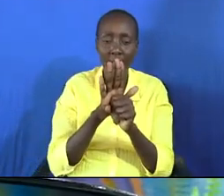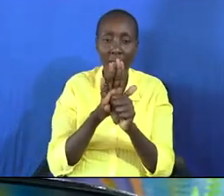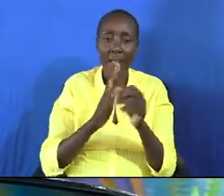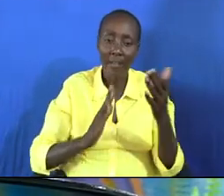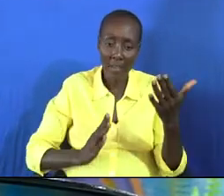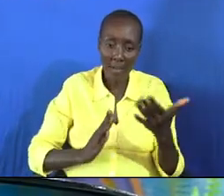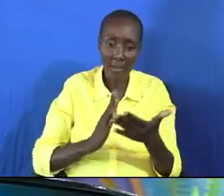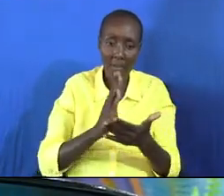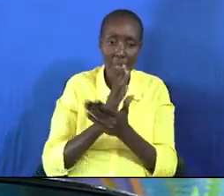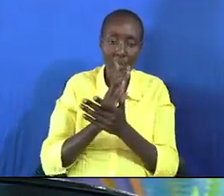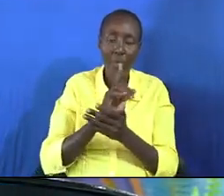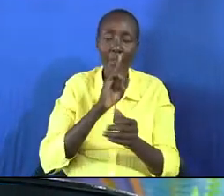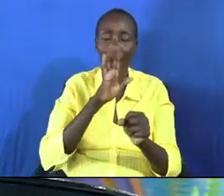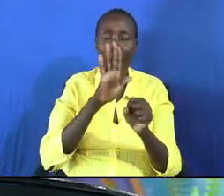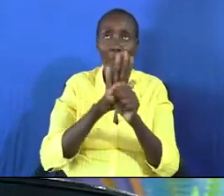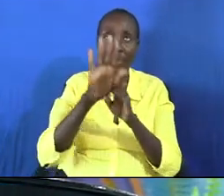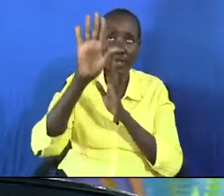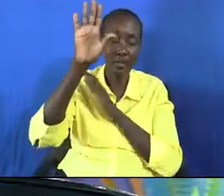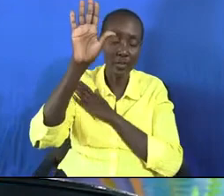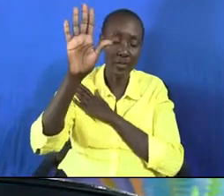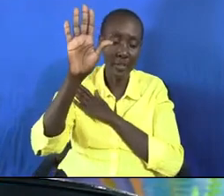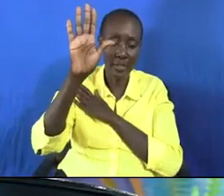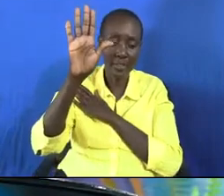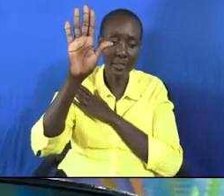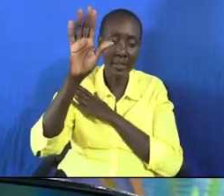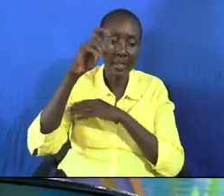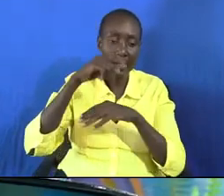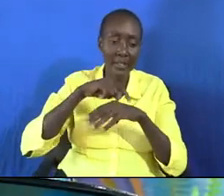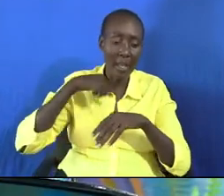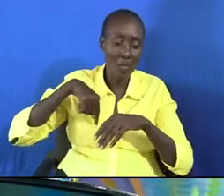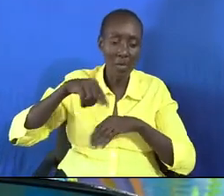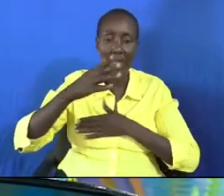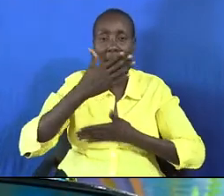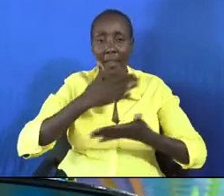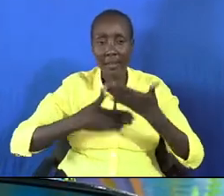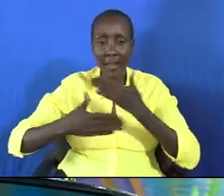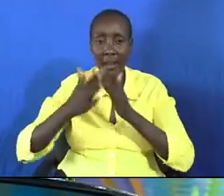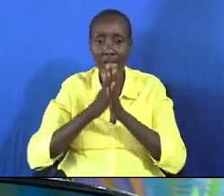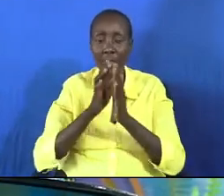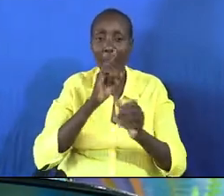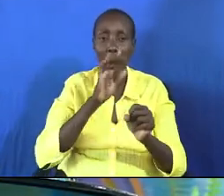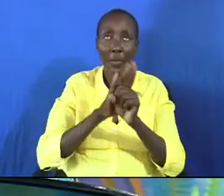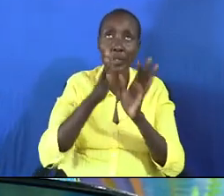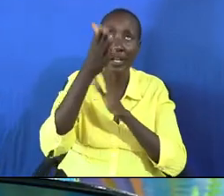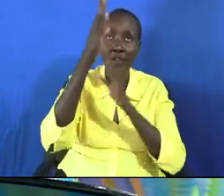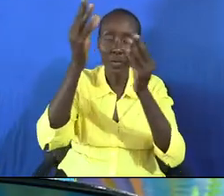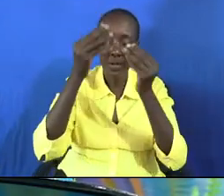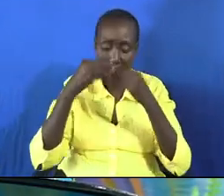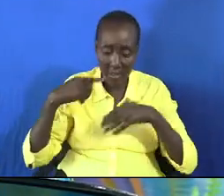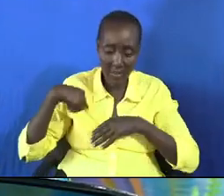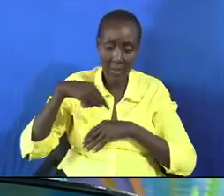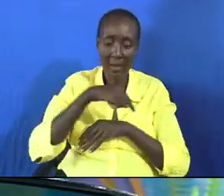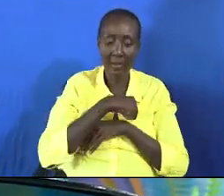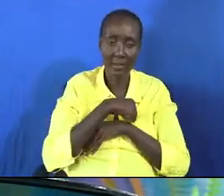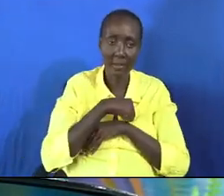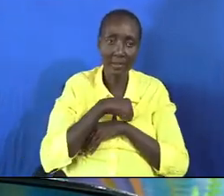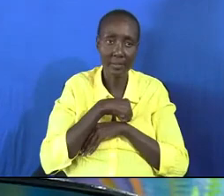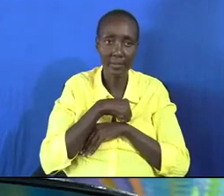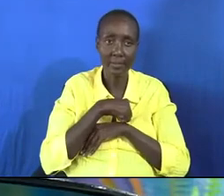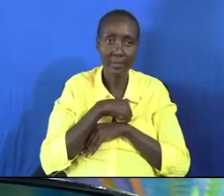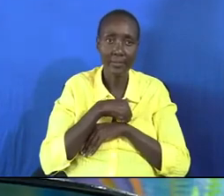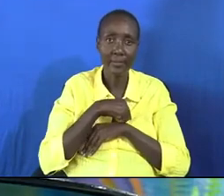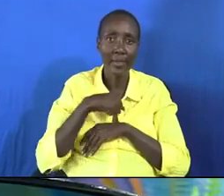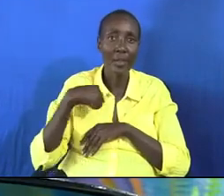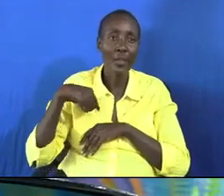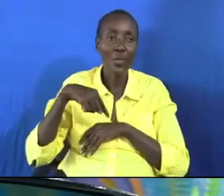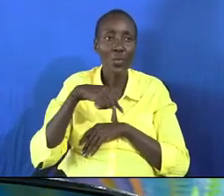That through these promises, as we interact with the promises that God has given us,